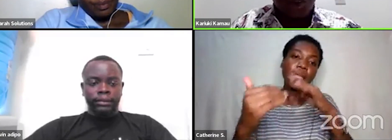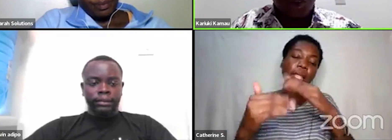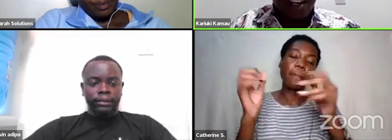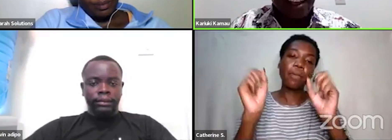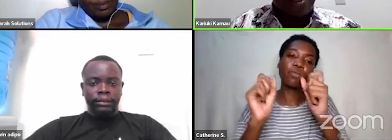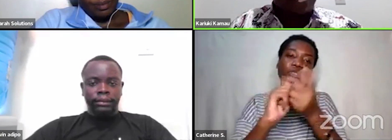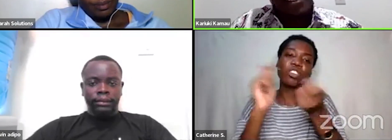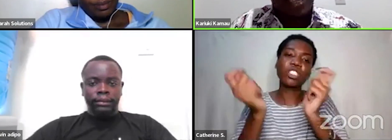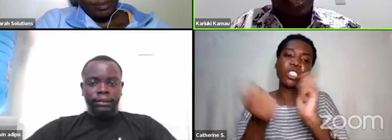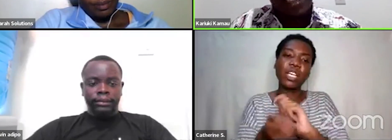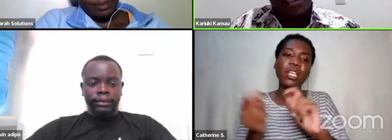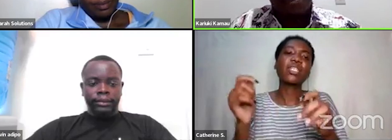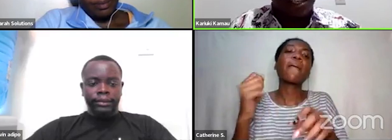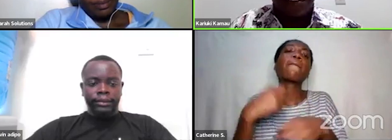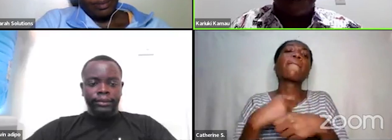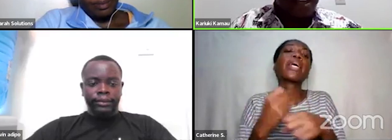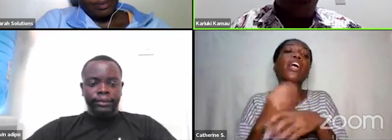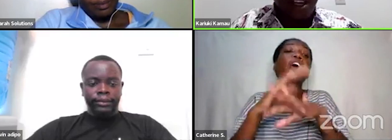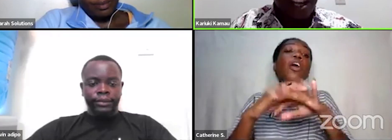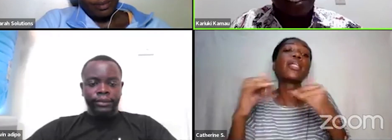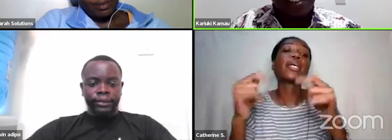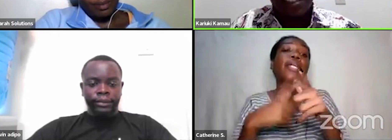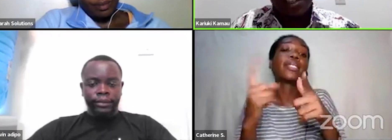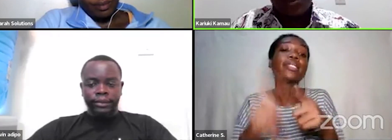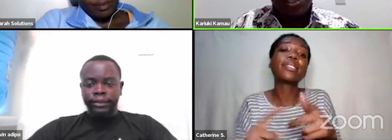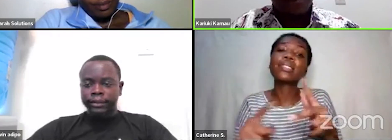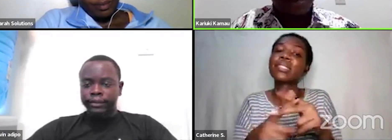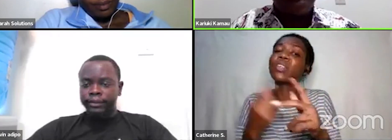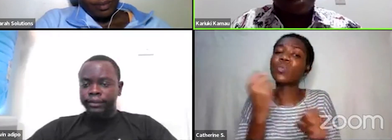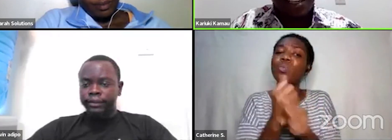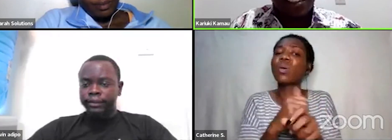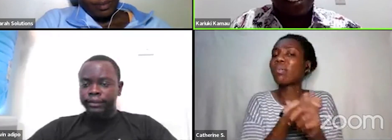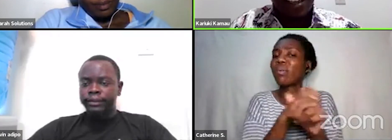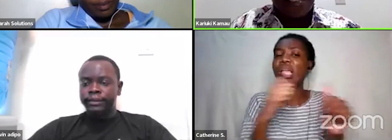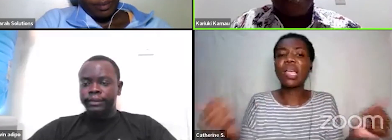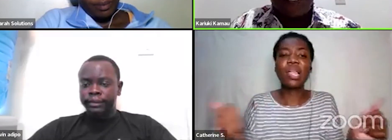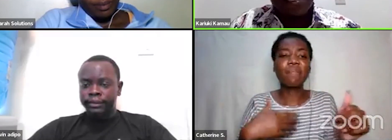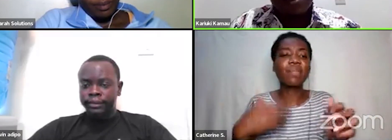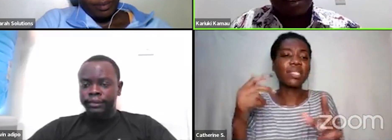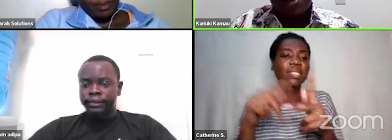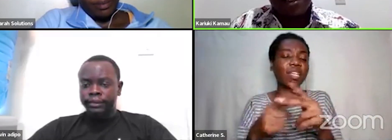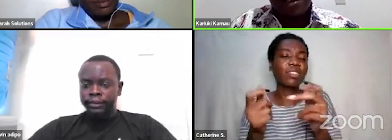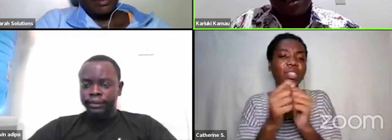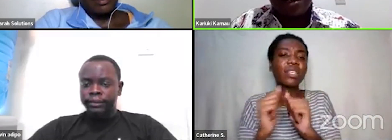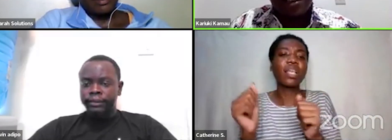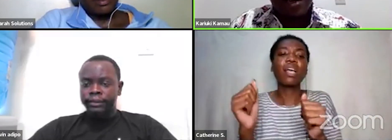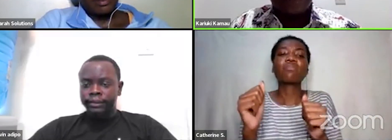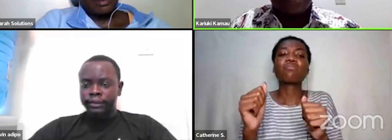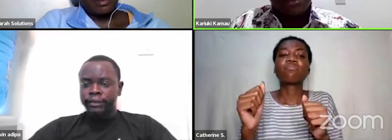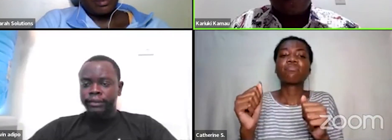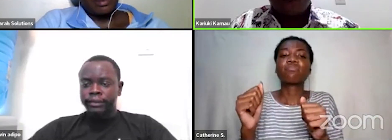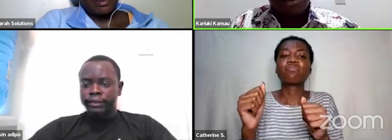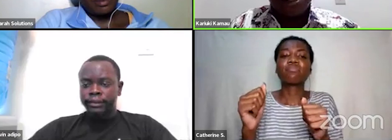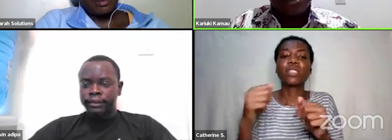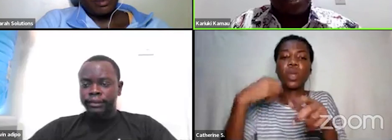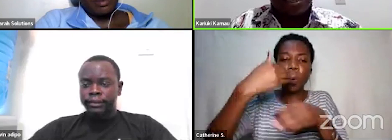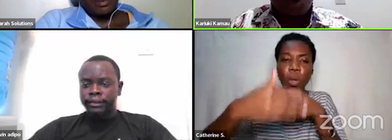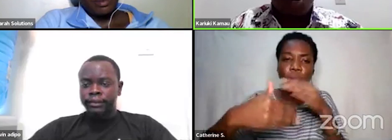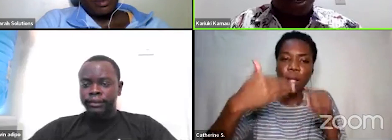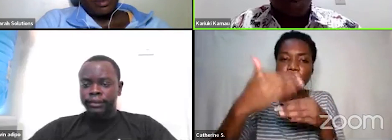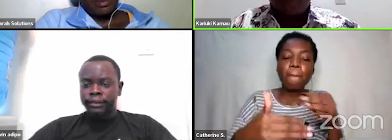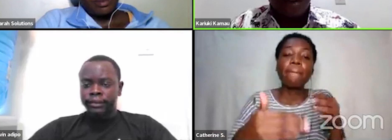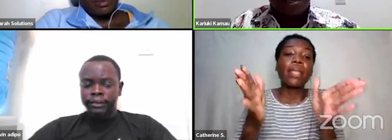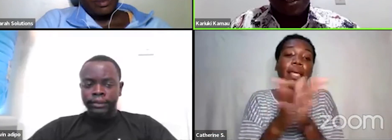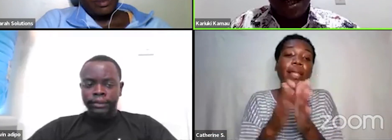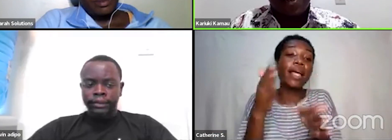do them virtually. And it started picking very well. I started with the complementaries. The first month, after my 4 months staying at